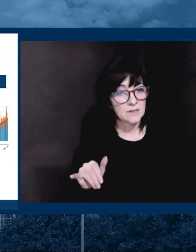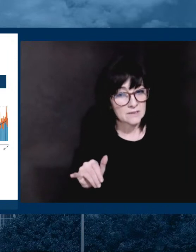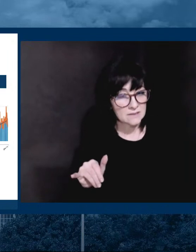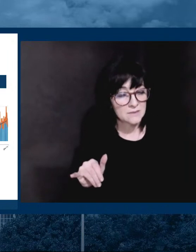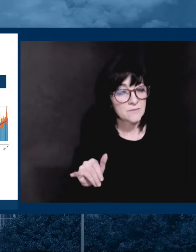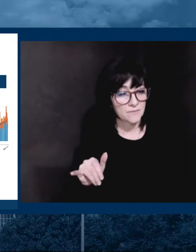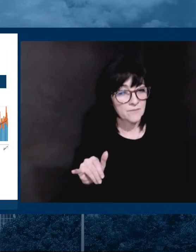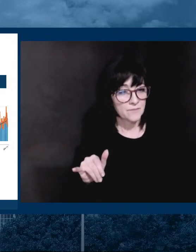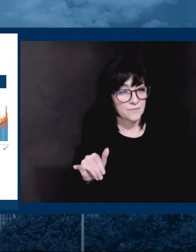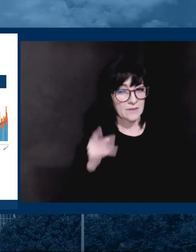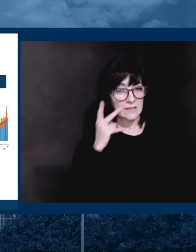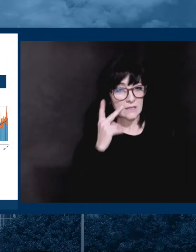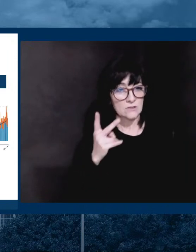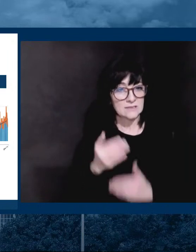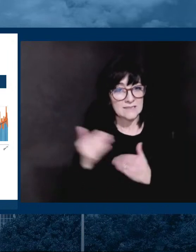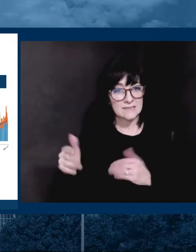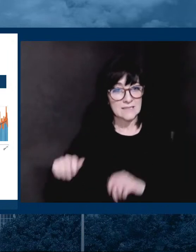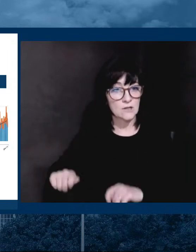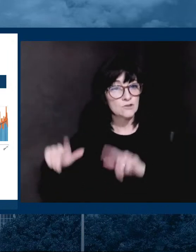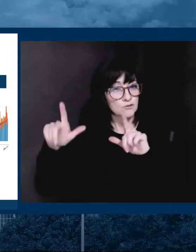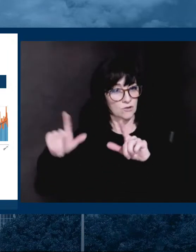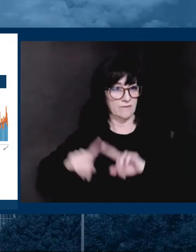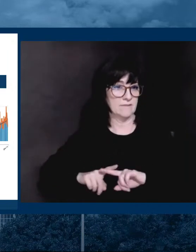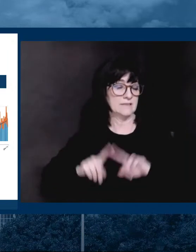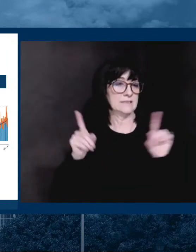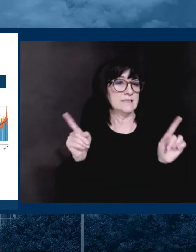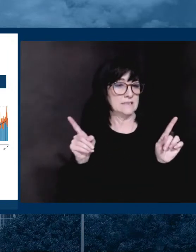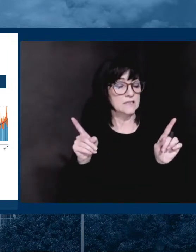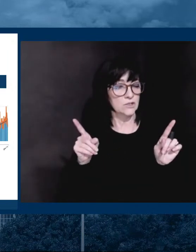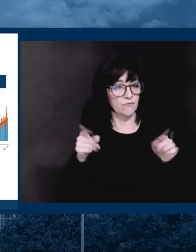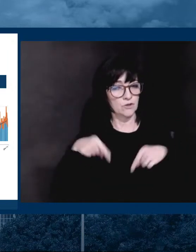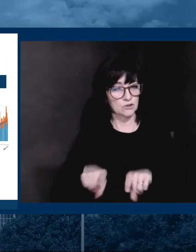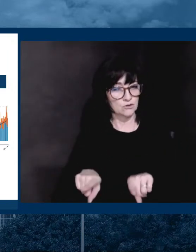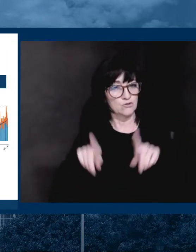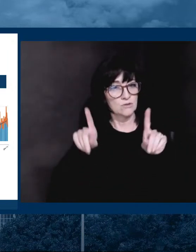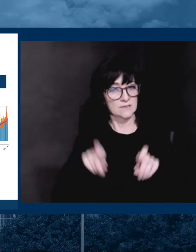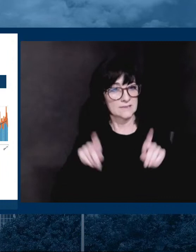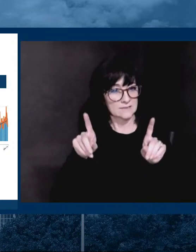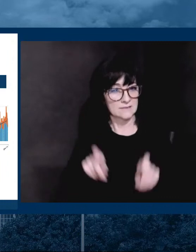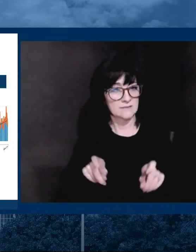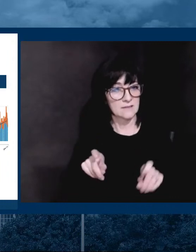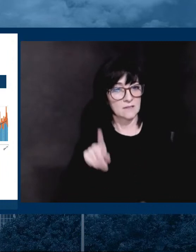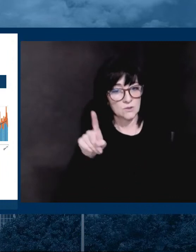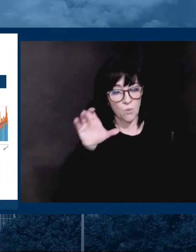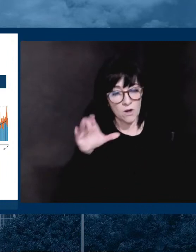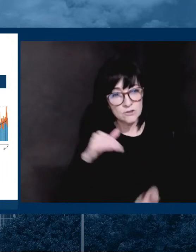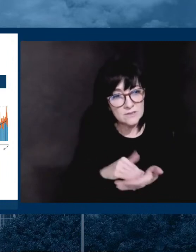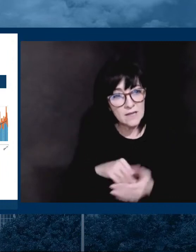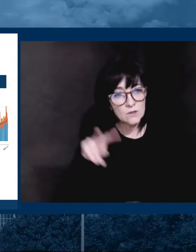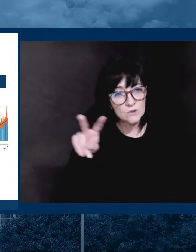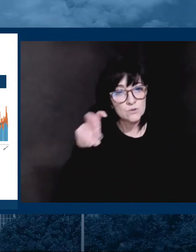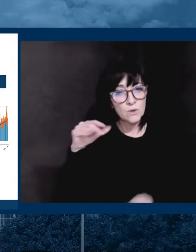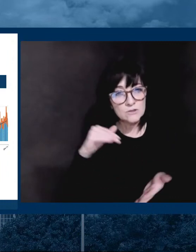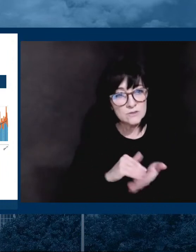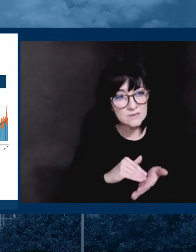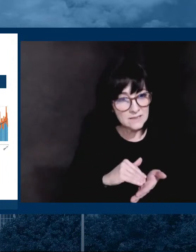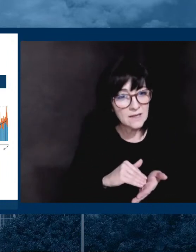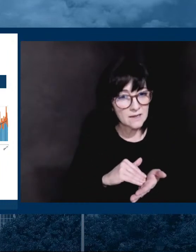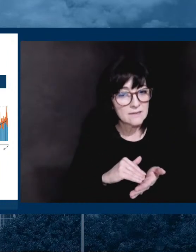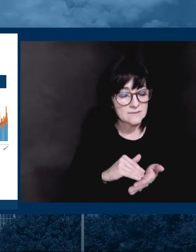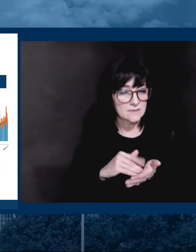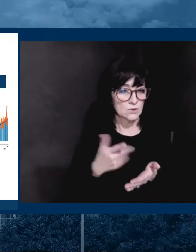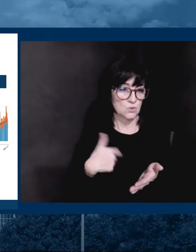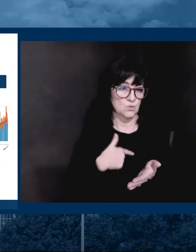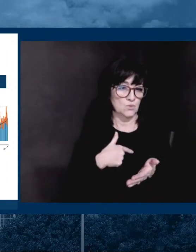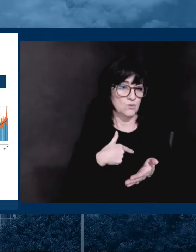next graph, how different it is when you're testing 100,000, 200,000 a month. You're going to identify